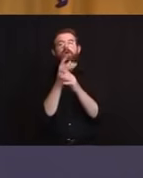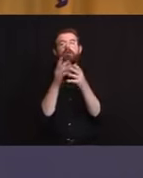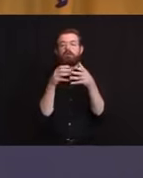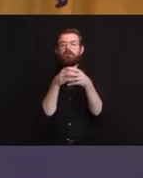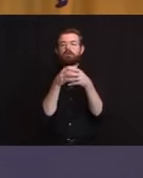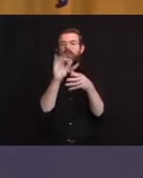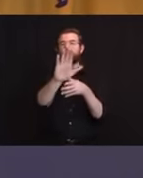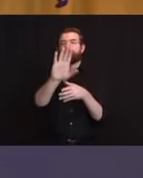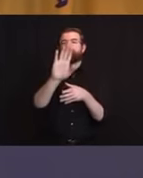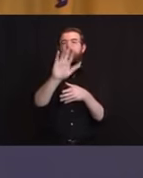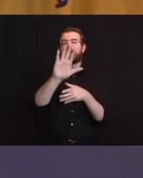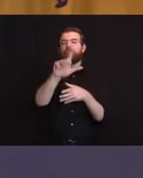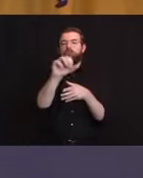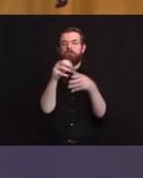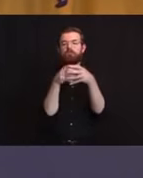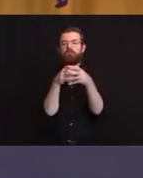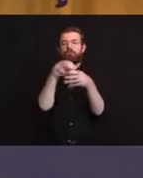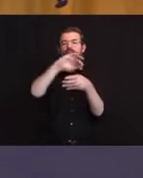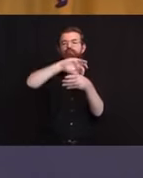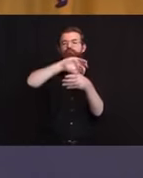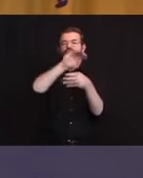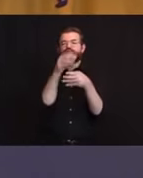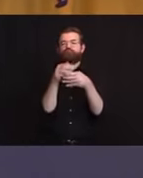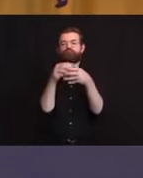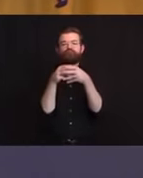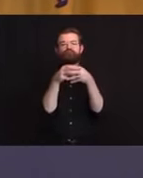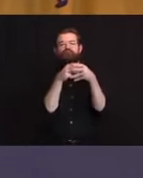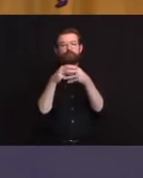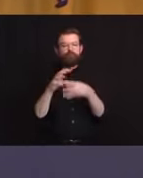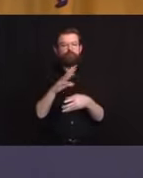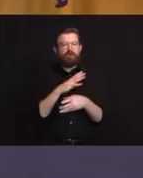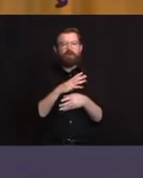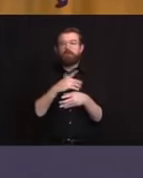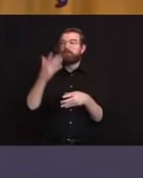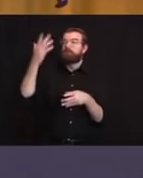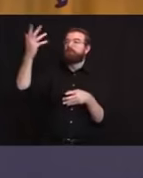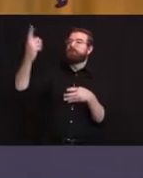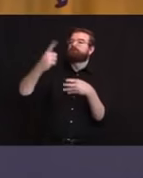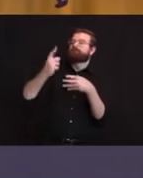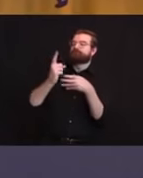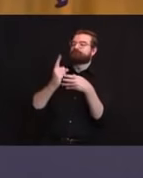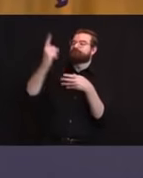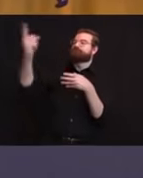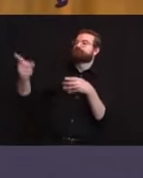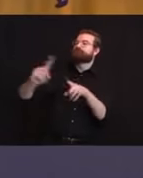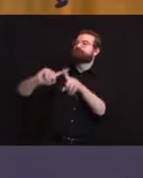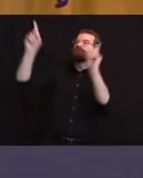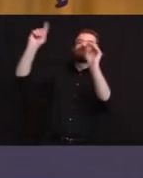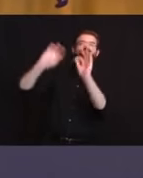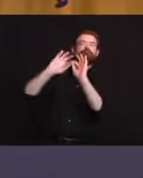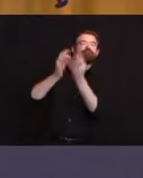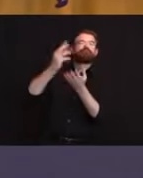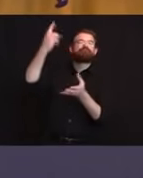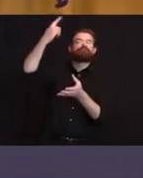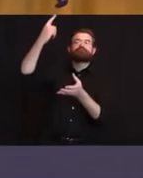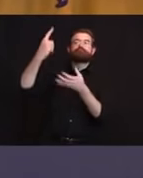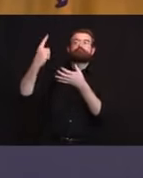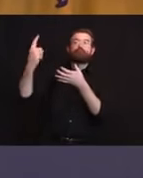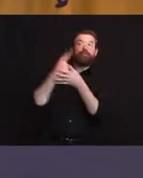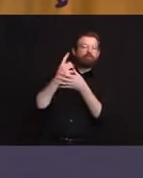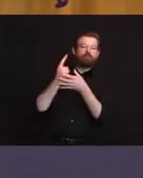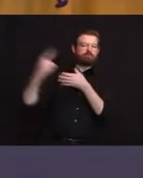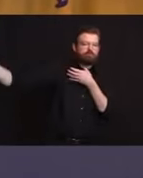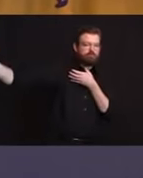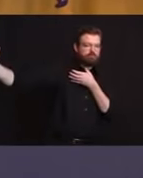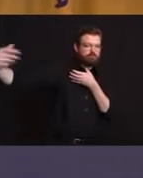in line and you're on top of people who are not in your family or in the posse that you've been hanging